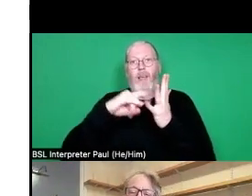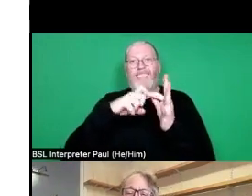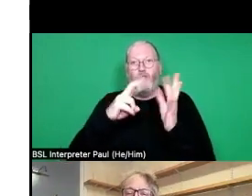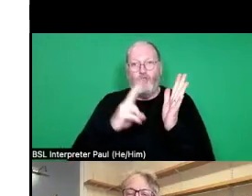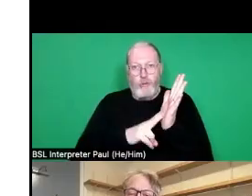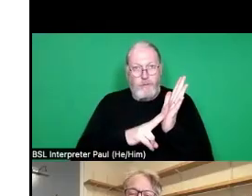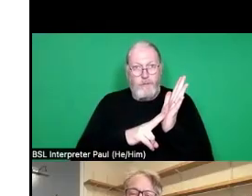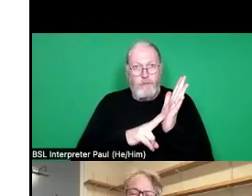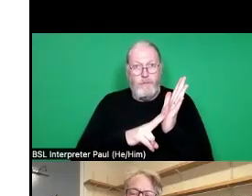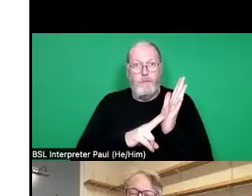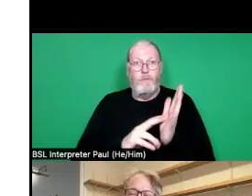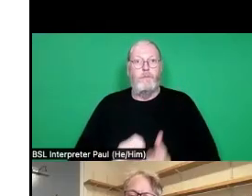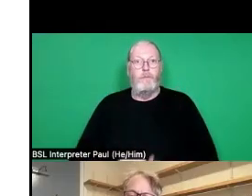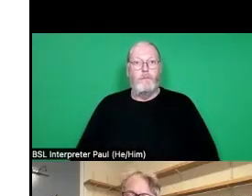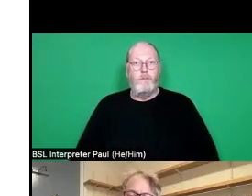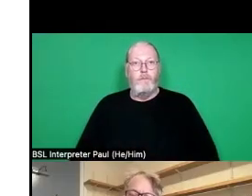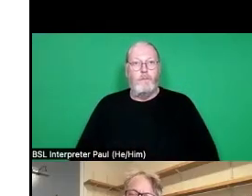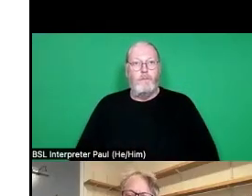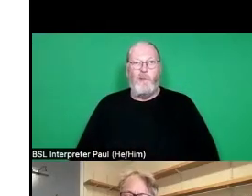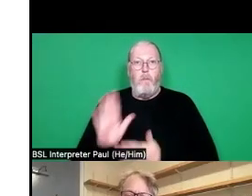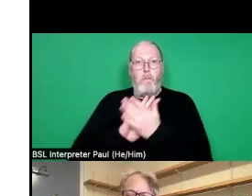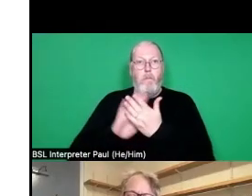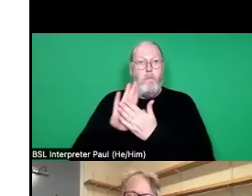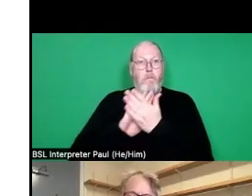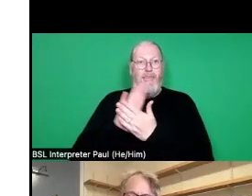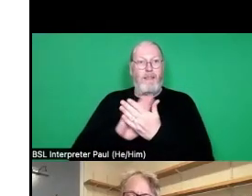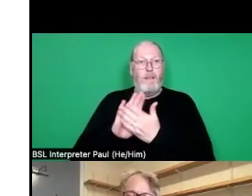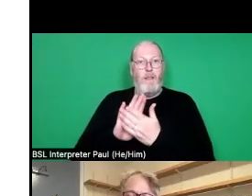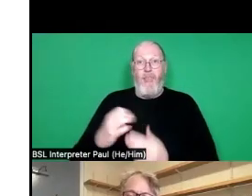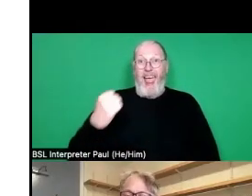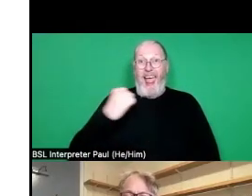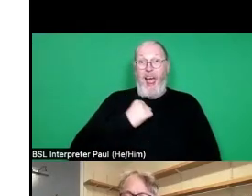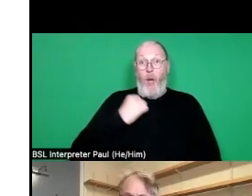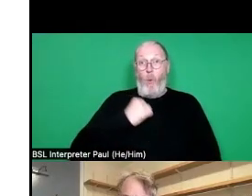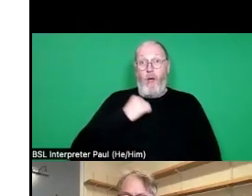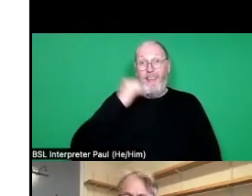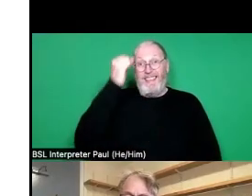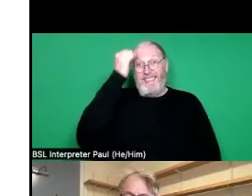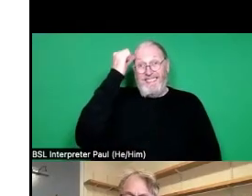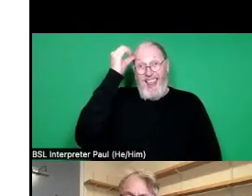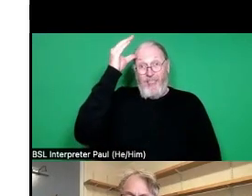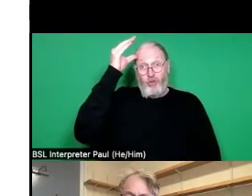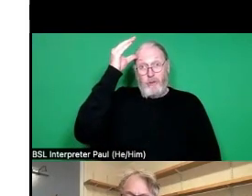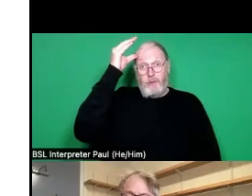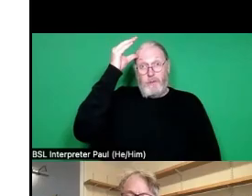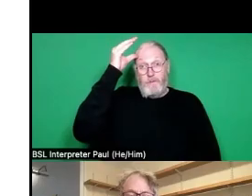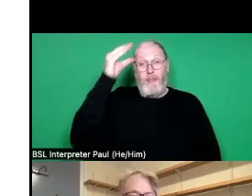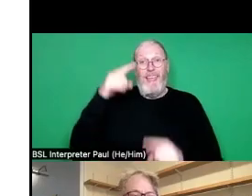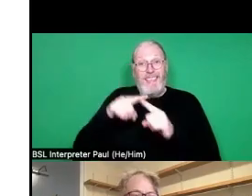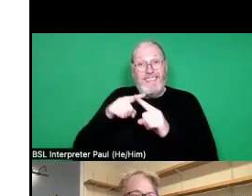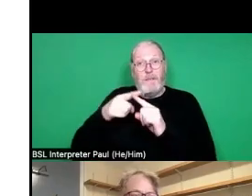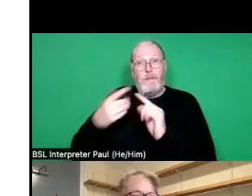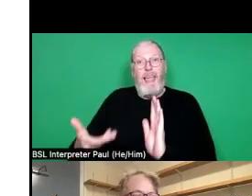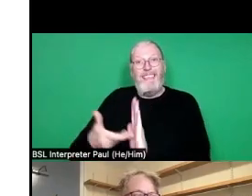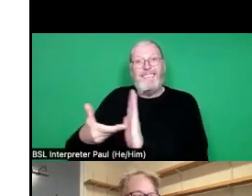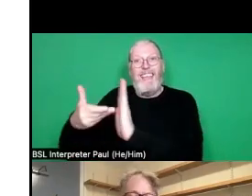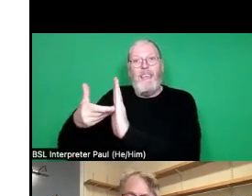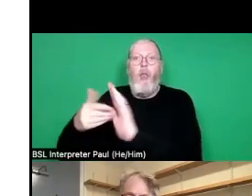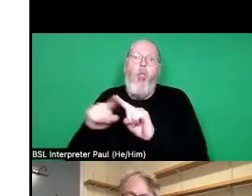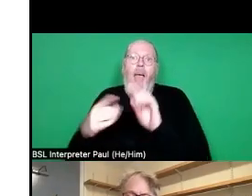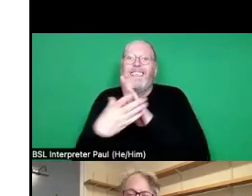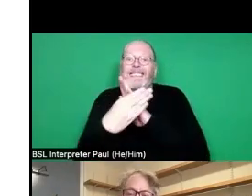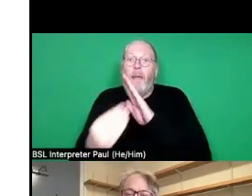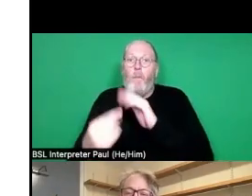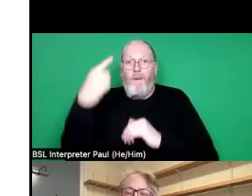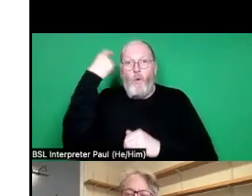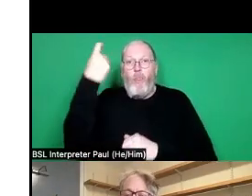really has and is extended. If you think of libraries, for example, and many of the